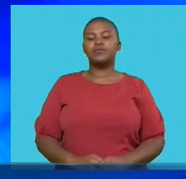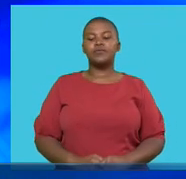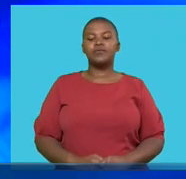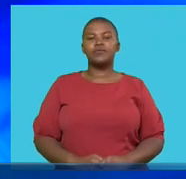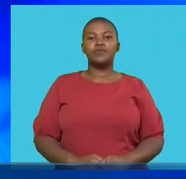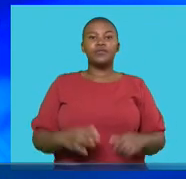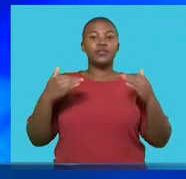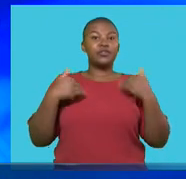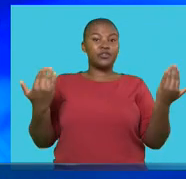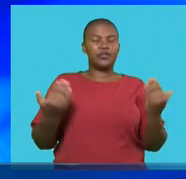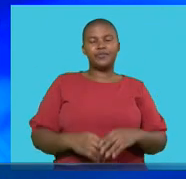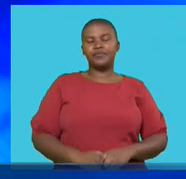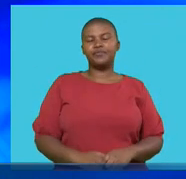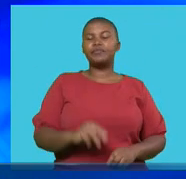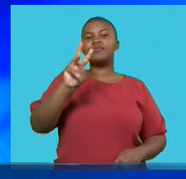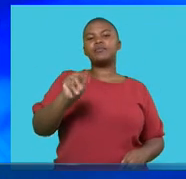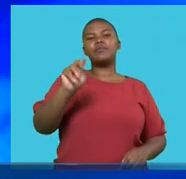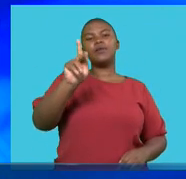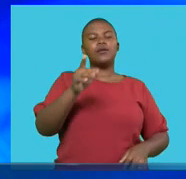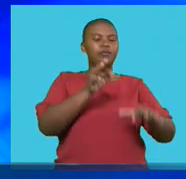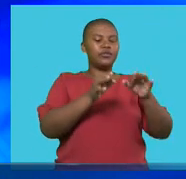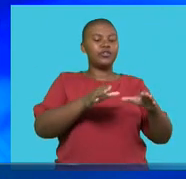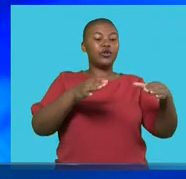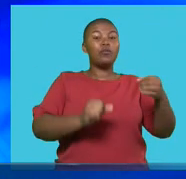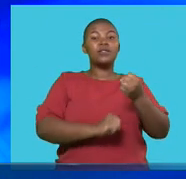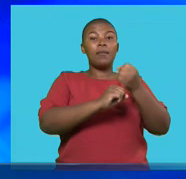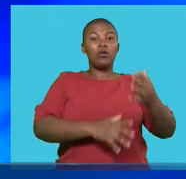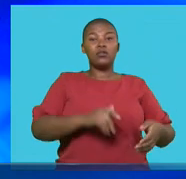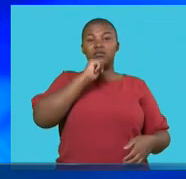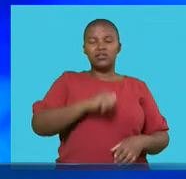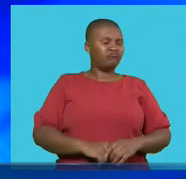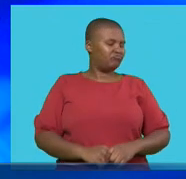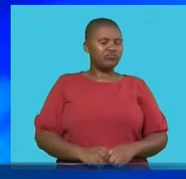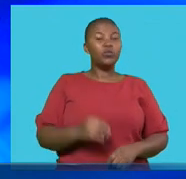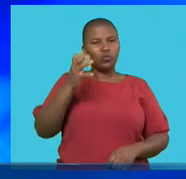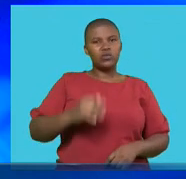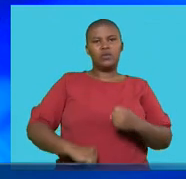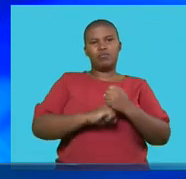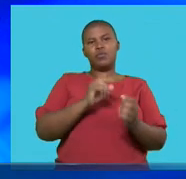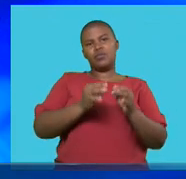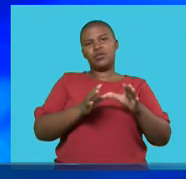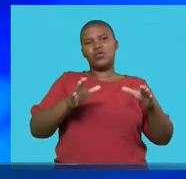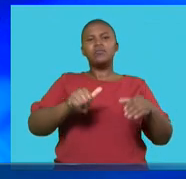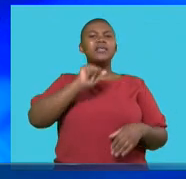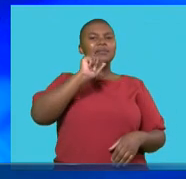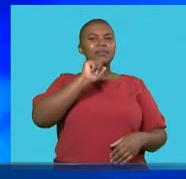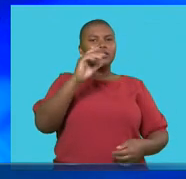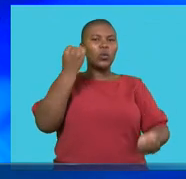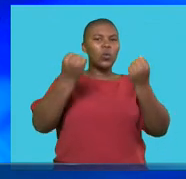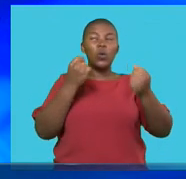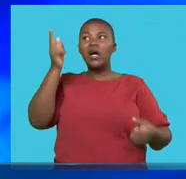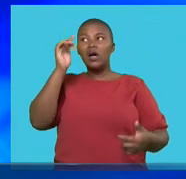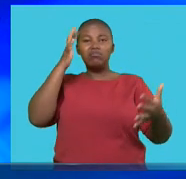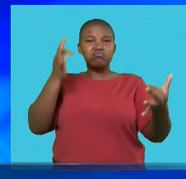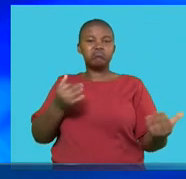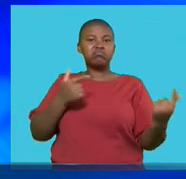We start with this. The Umkhonto Wesizwe Party followers say they will continue supporting the party despite the Constitutional Court's ruling that was handed